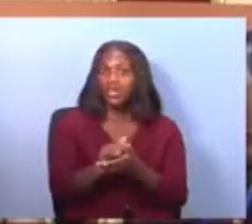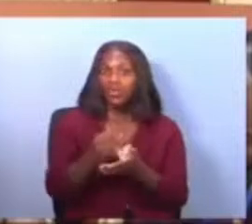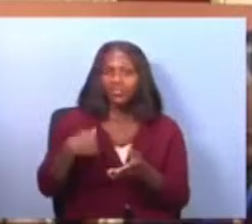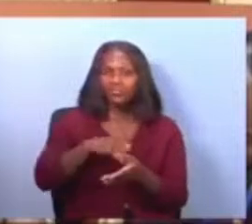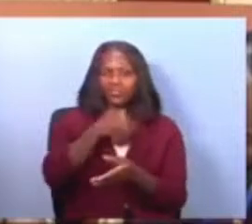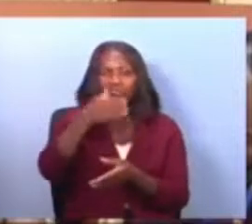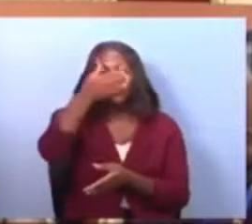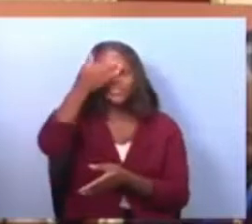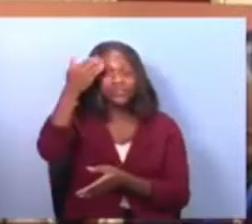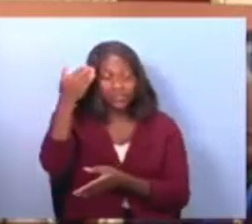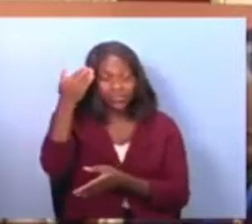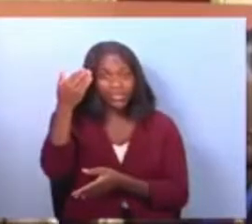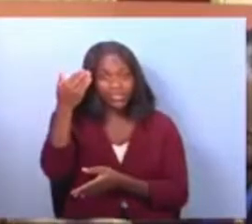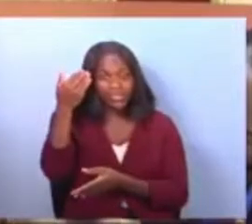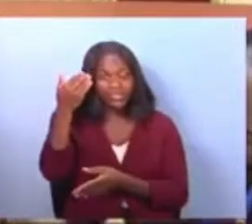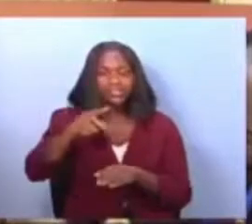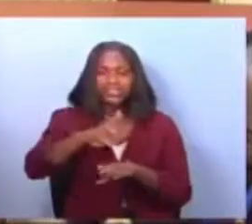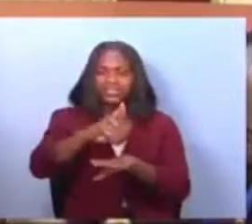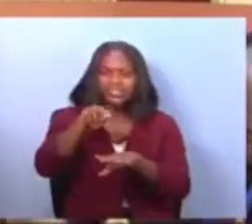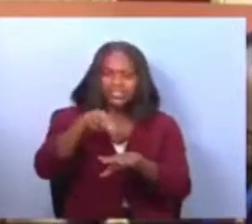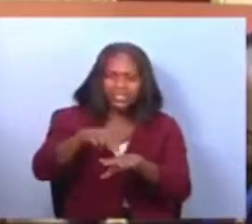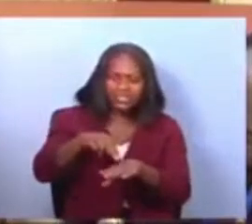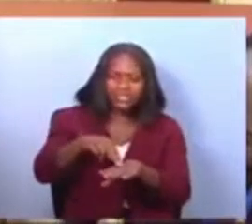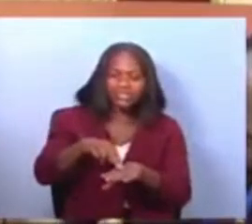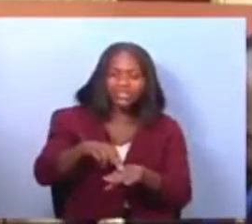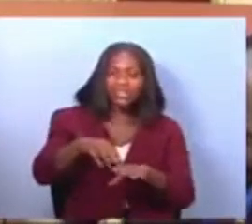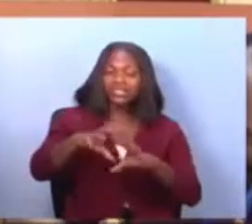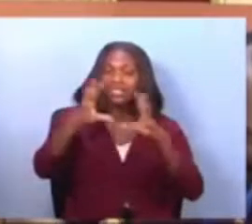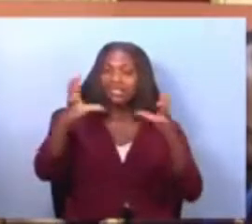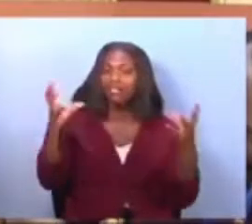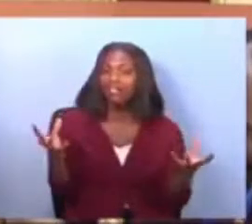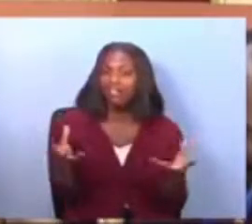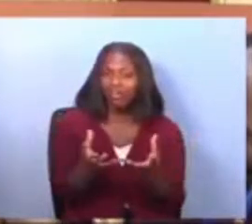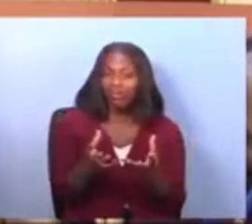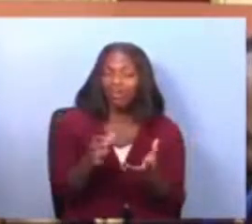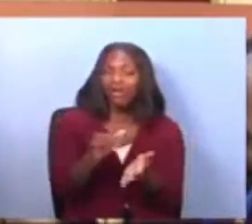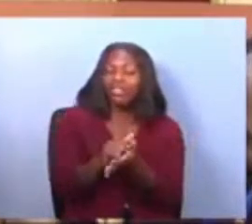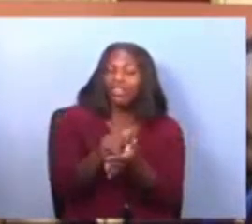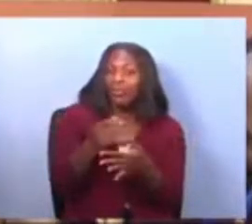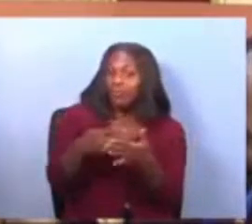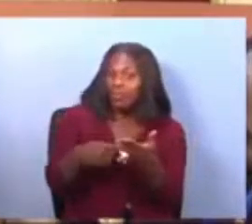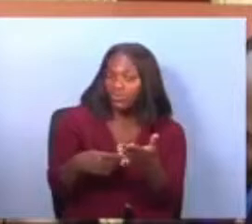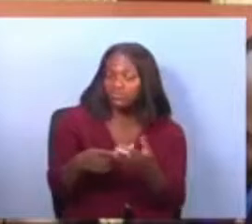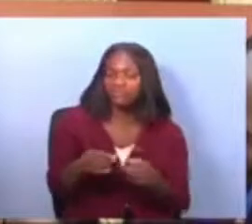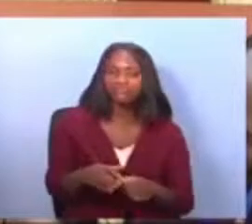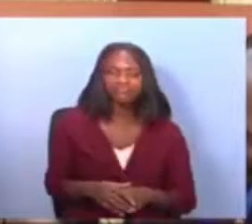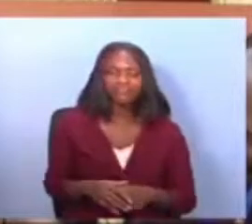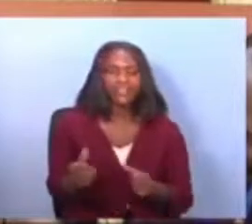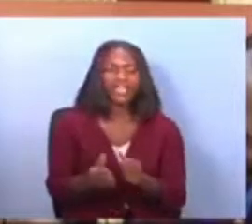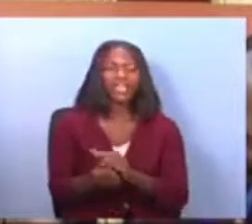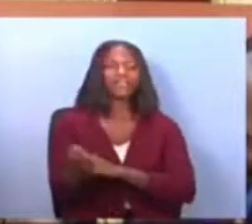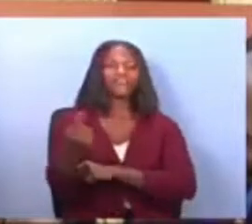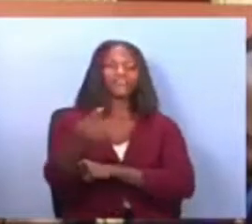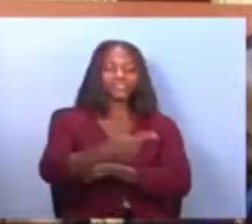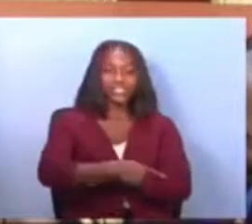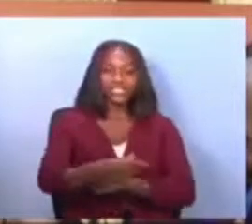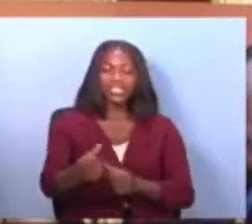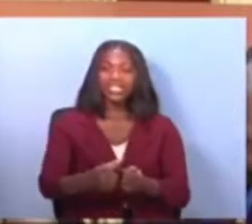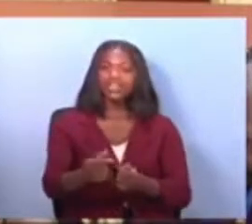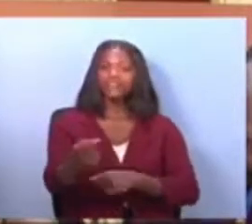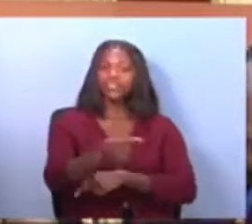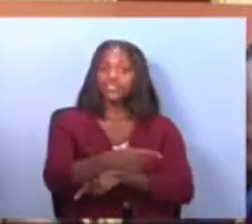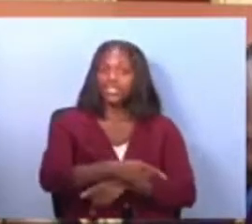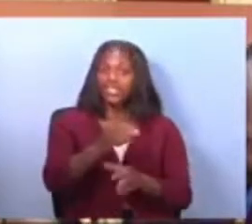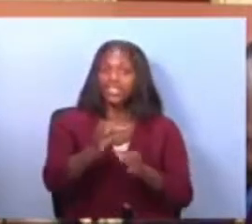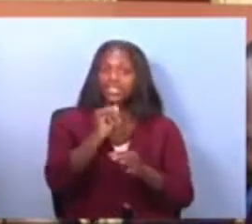as a Parliament, as a nation, and indeed the global community, that every day that goes by where we do not